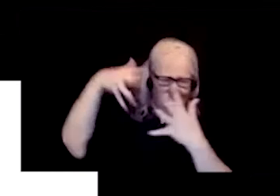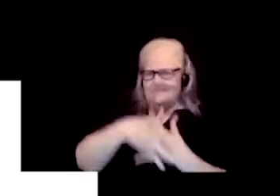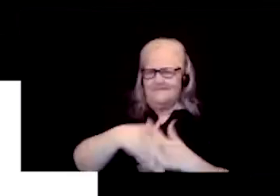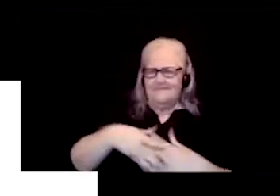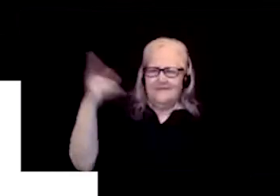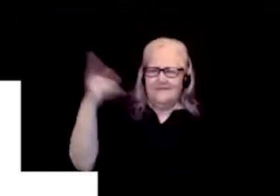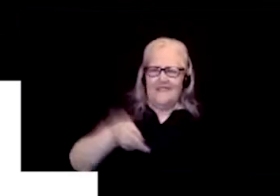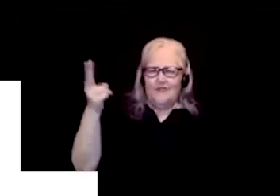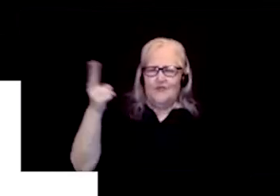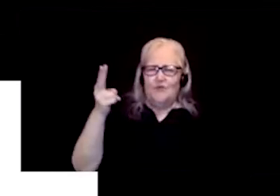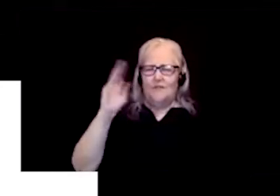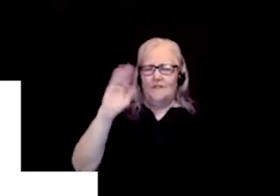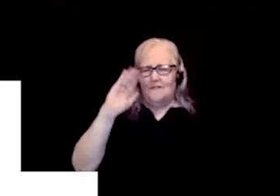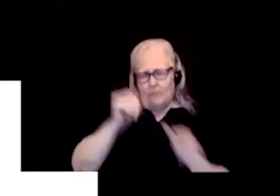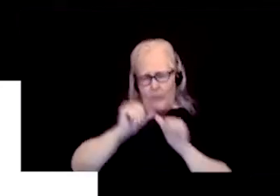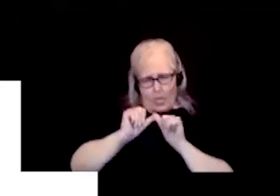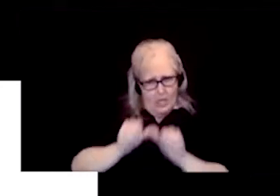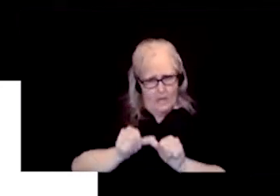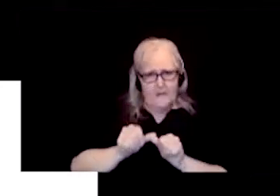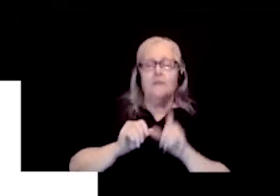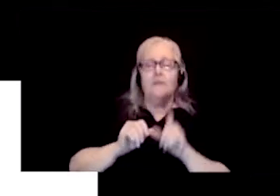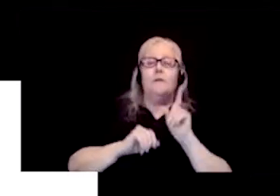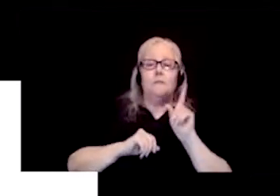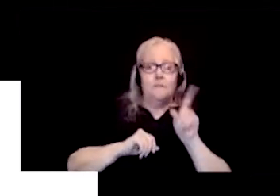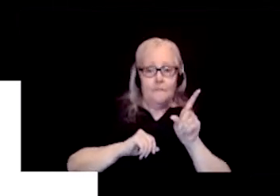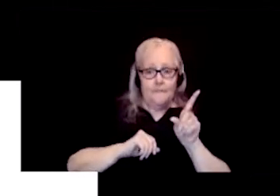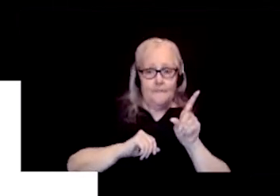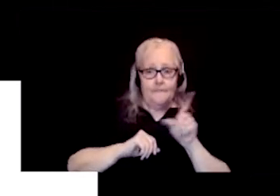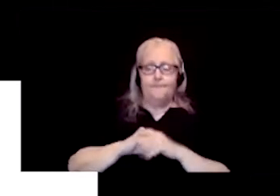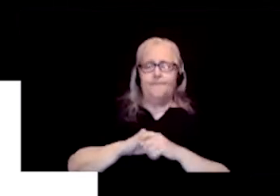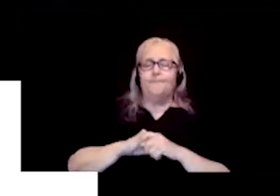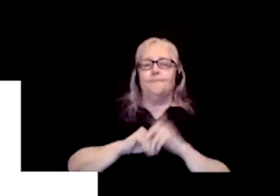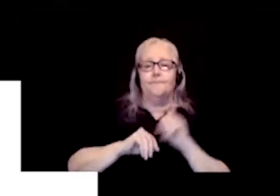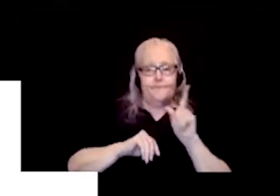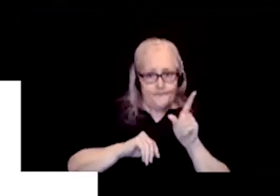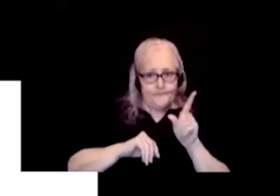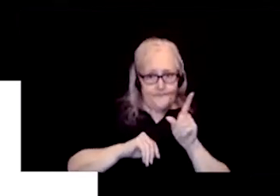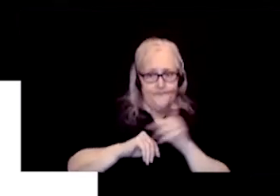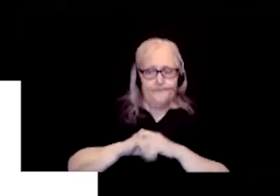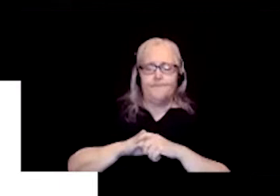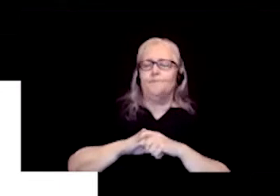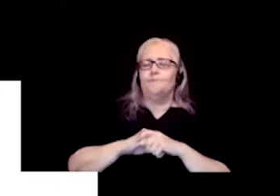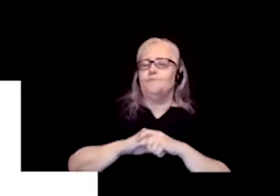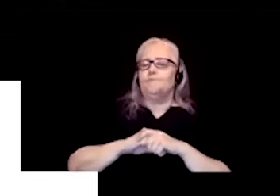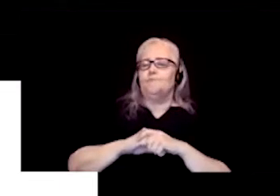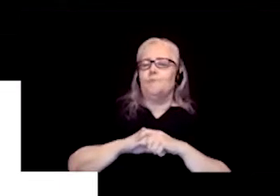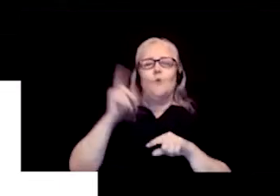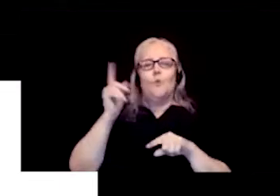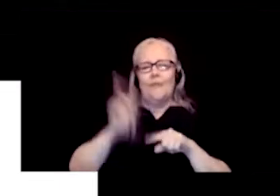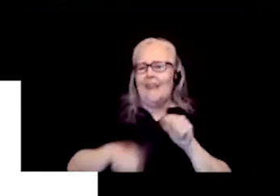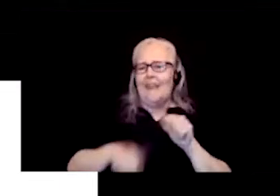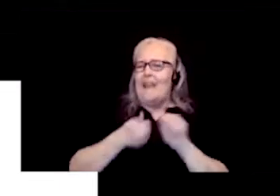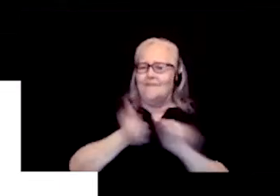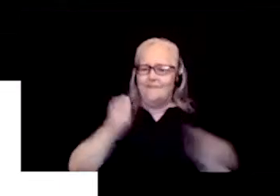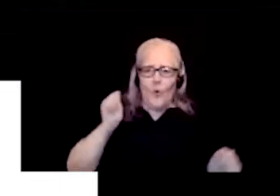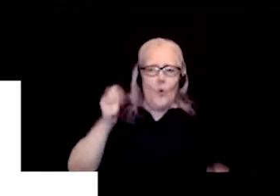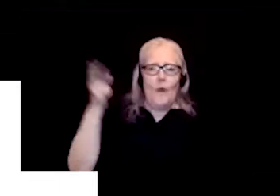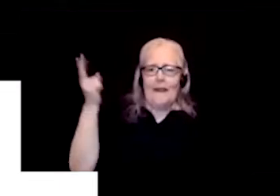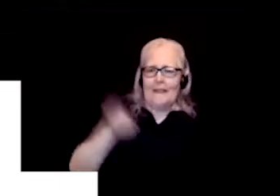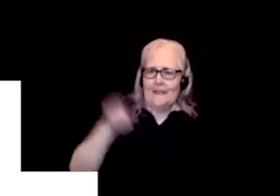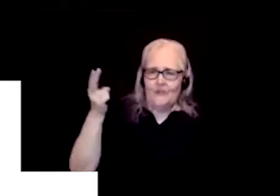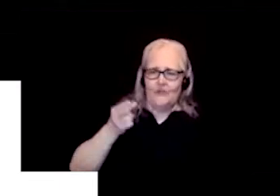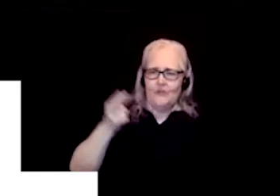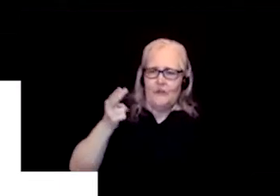persist. But though we cannot escape our history, neither must